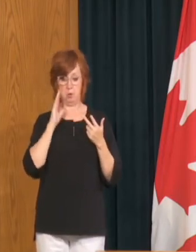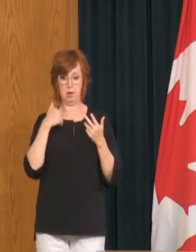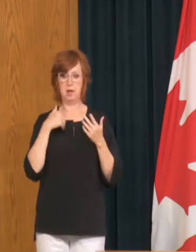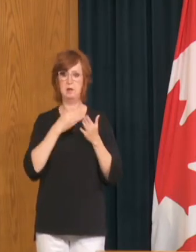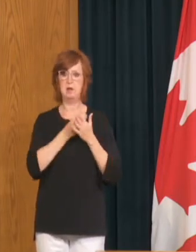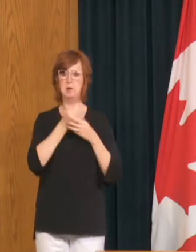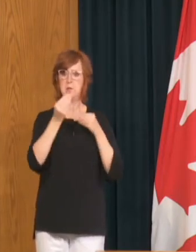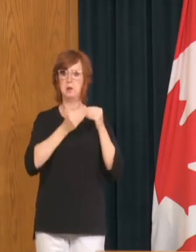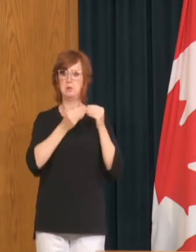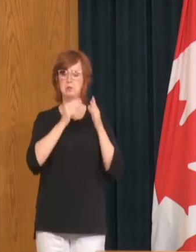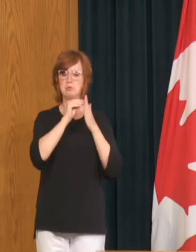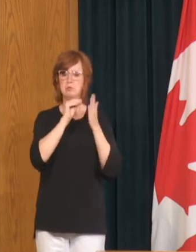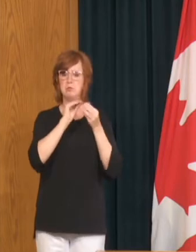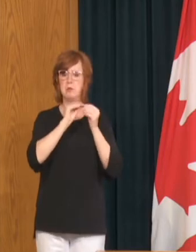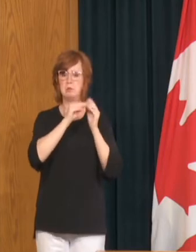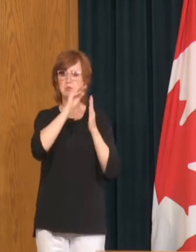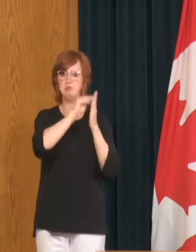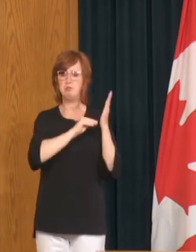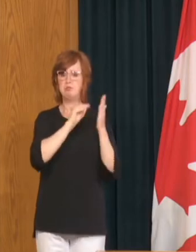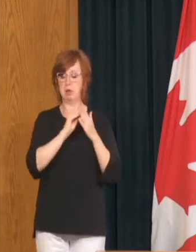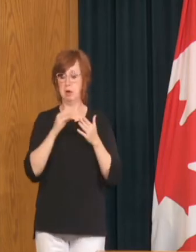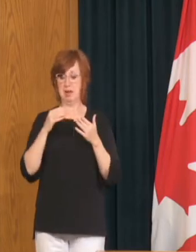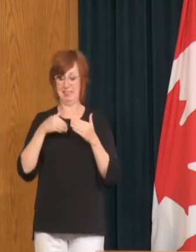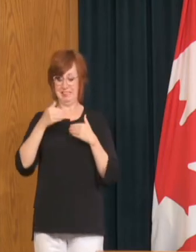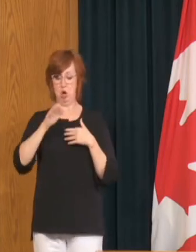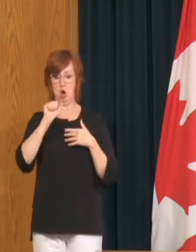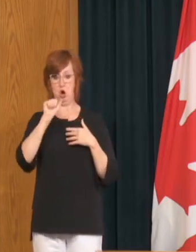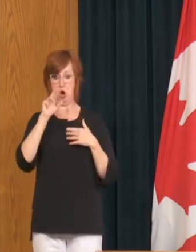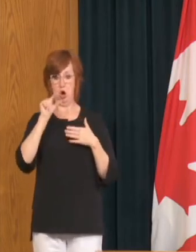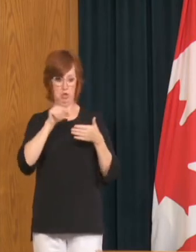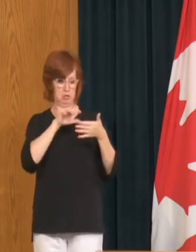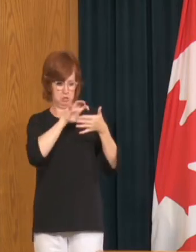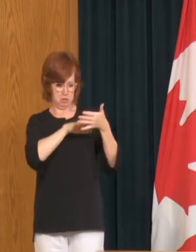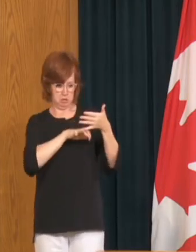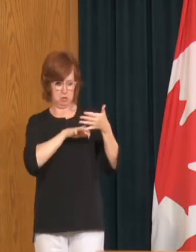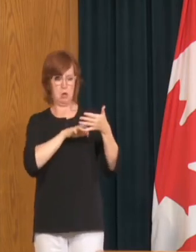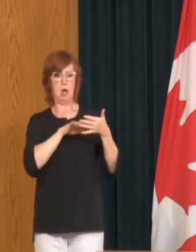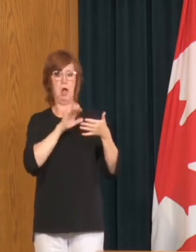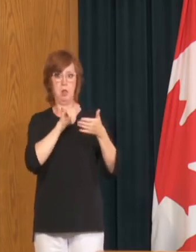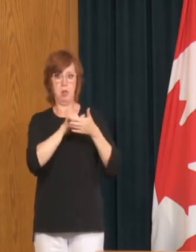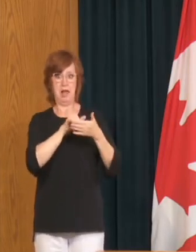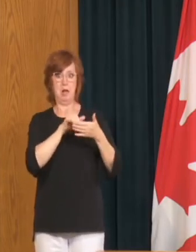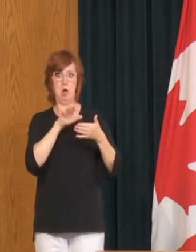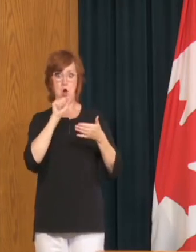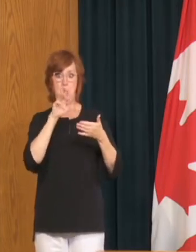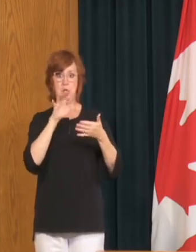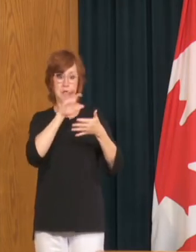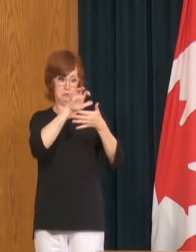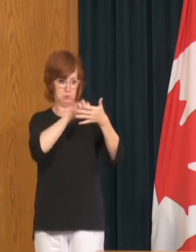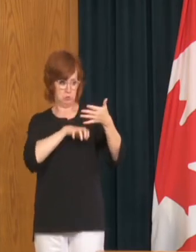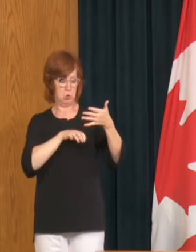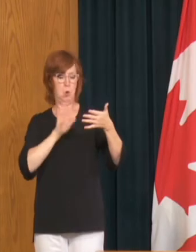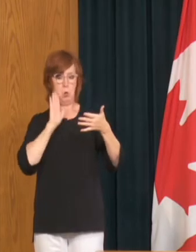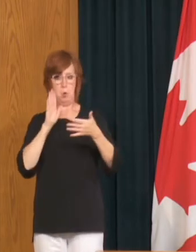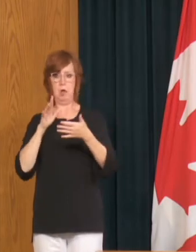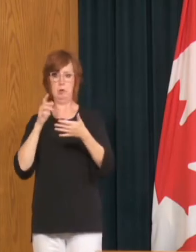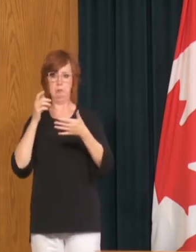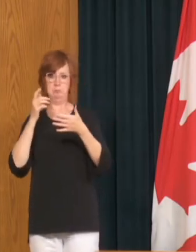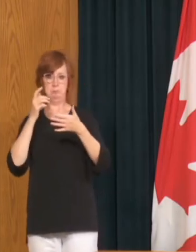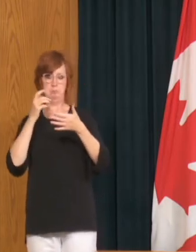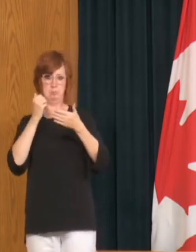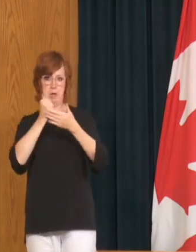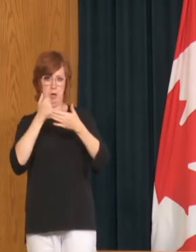into next year. And that is really going to help us as to determine what the economic recovery is doing, how it is